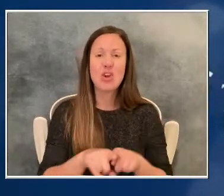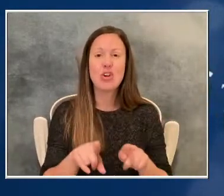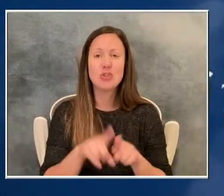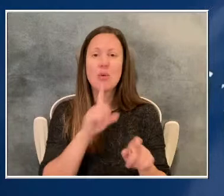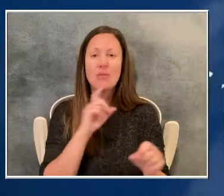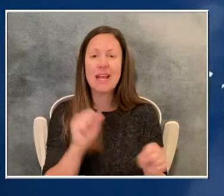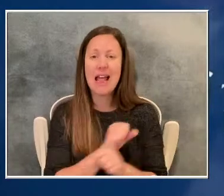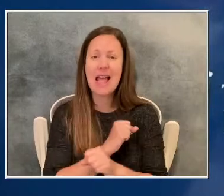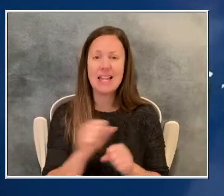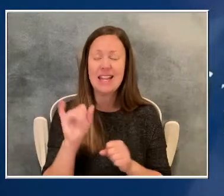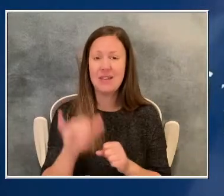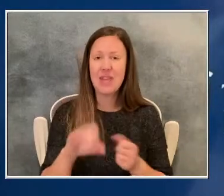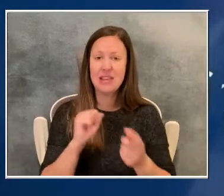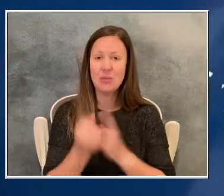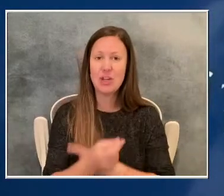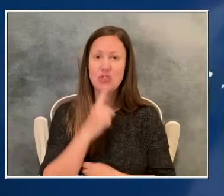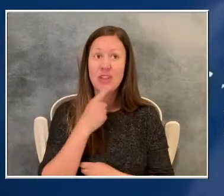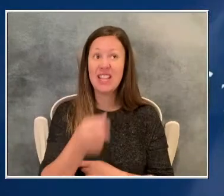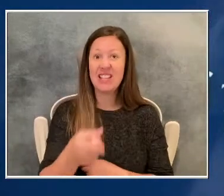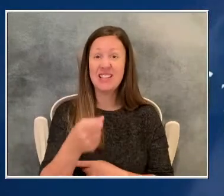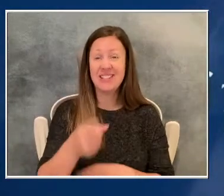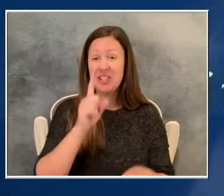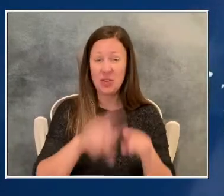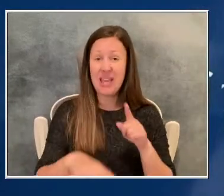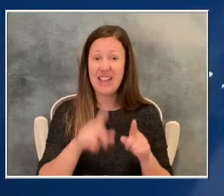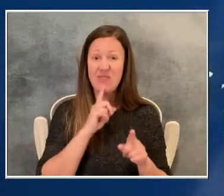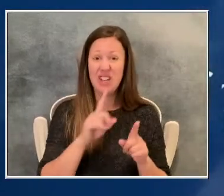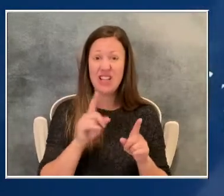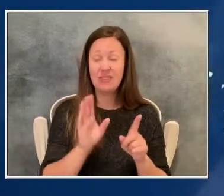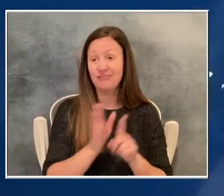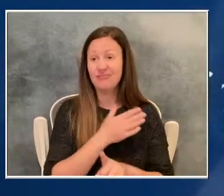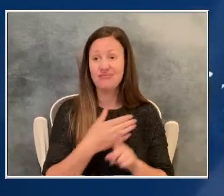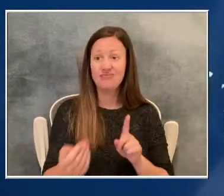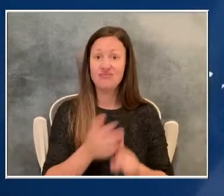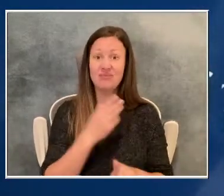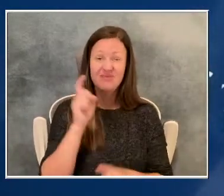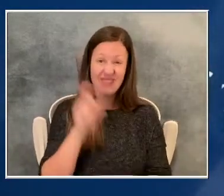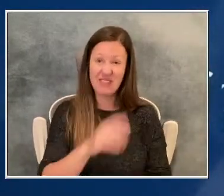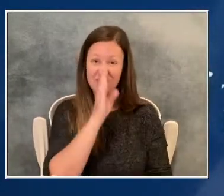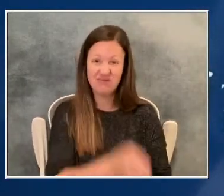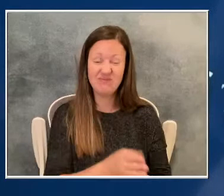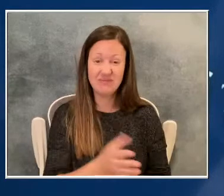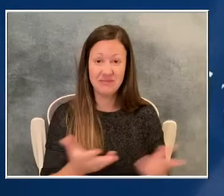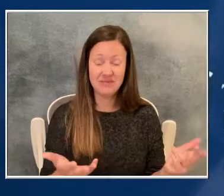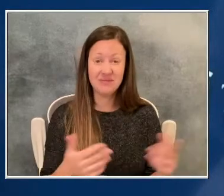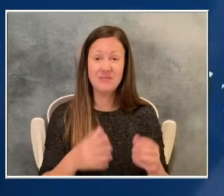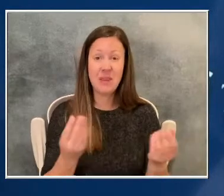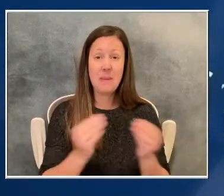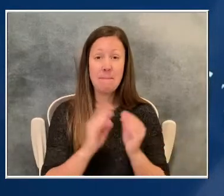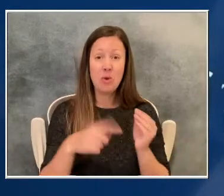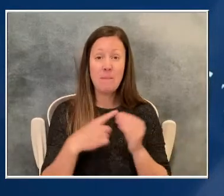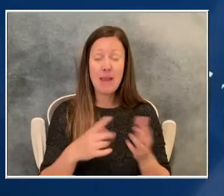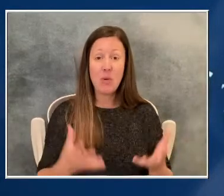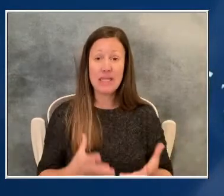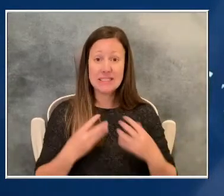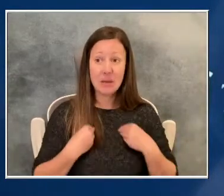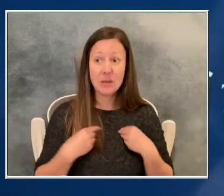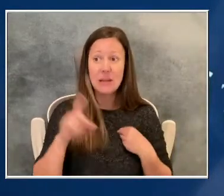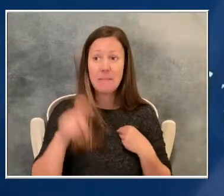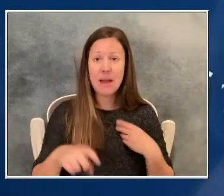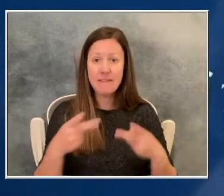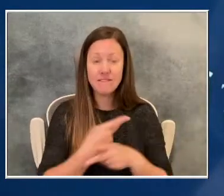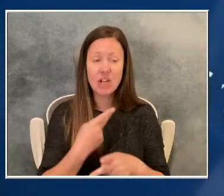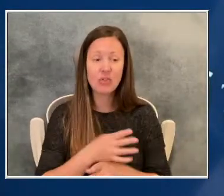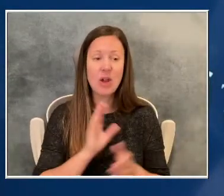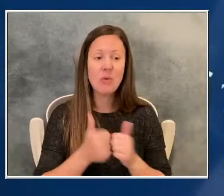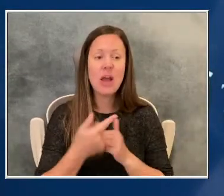can't sugarcoat it. It just kind of is what it is, and it's more about acceptance and figuring out how you can obtain a quality